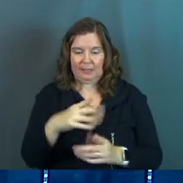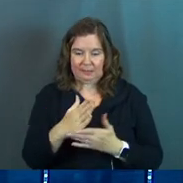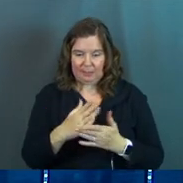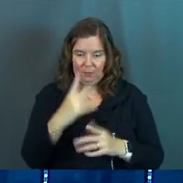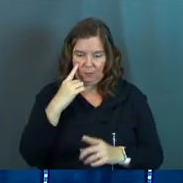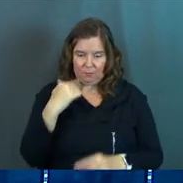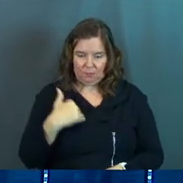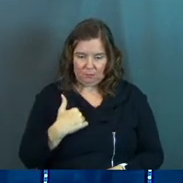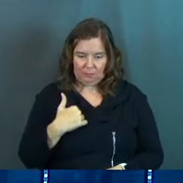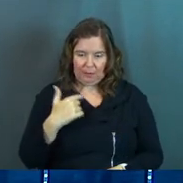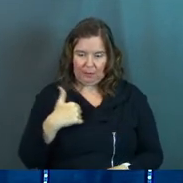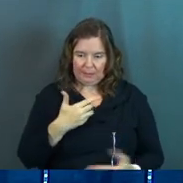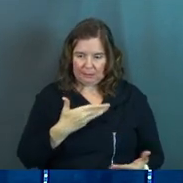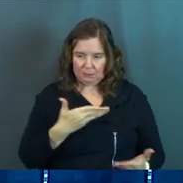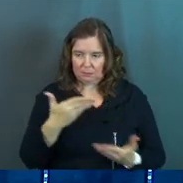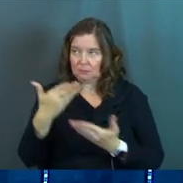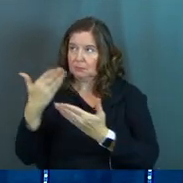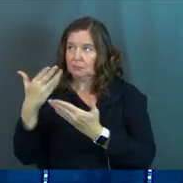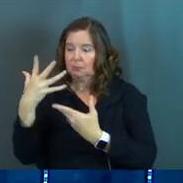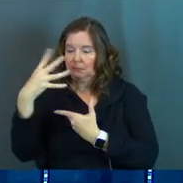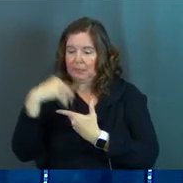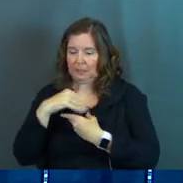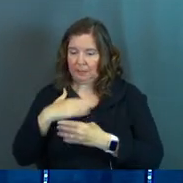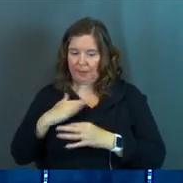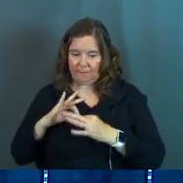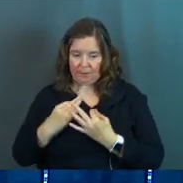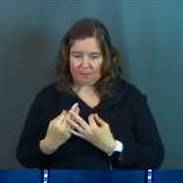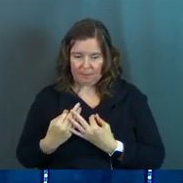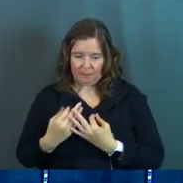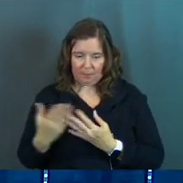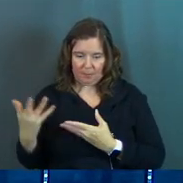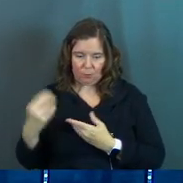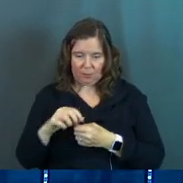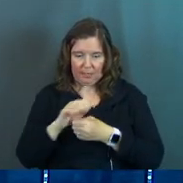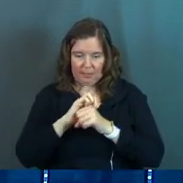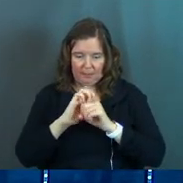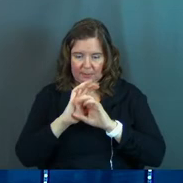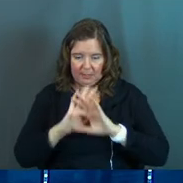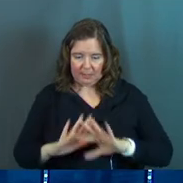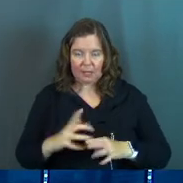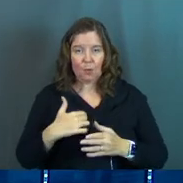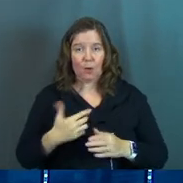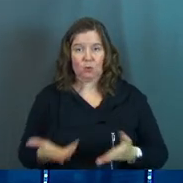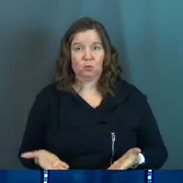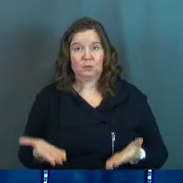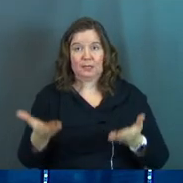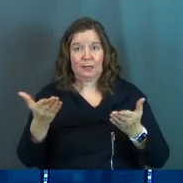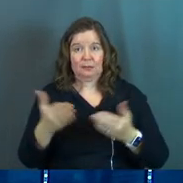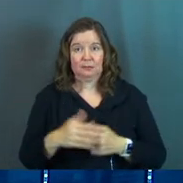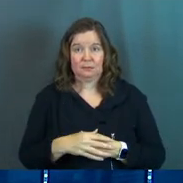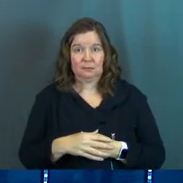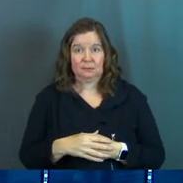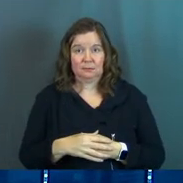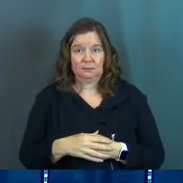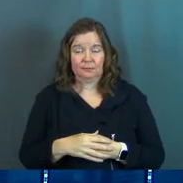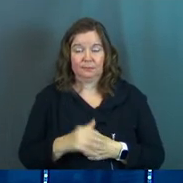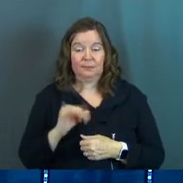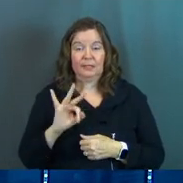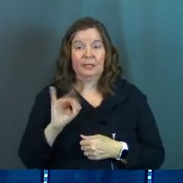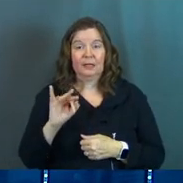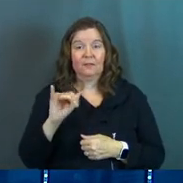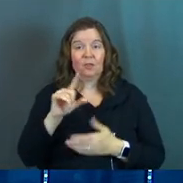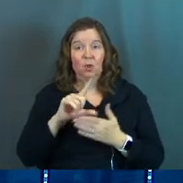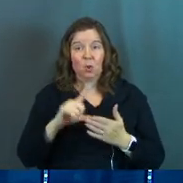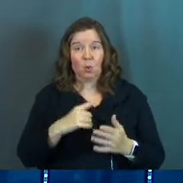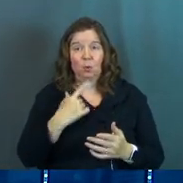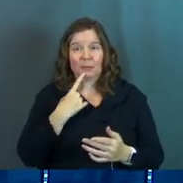peace was for you. You need to bring this into your family to bring peace. I want you to stand right now. If the Lord